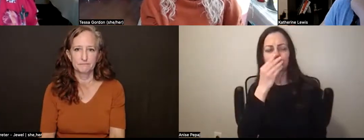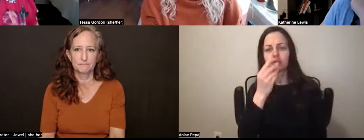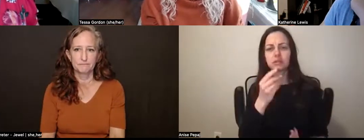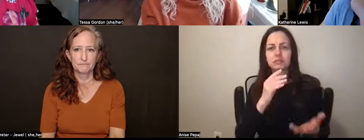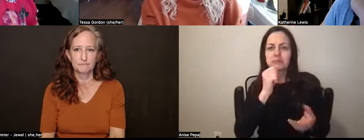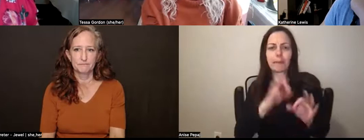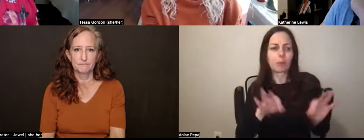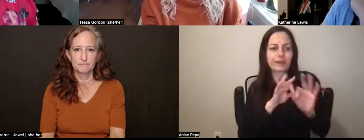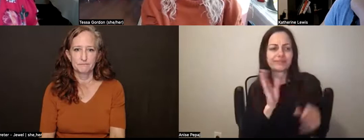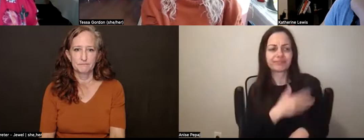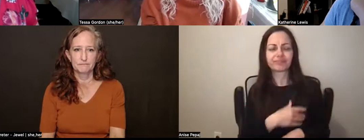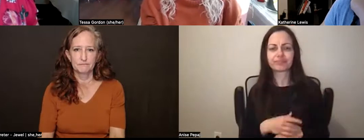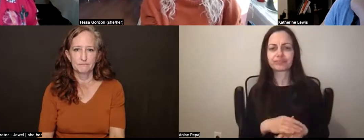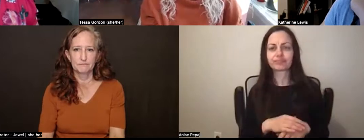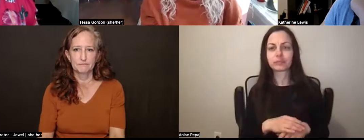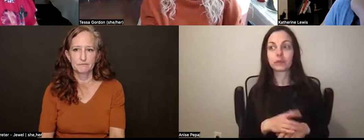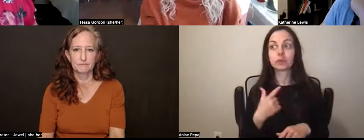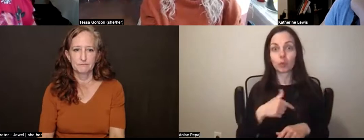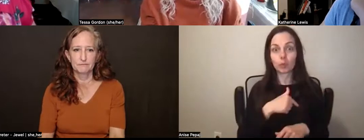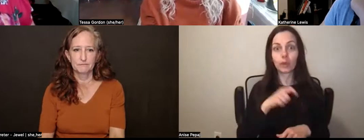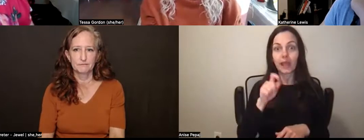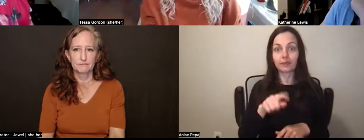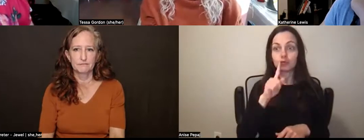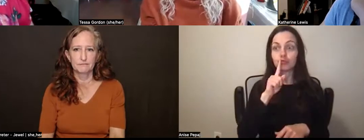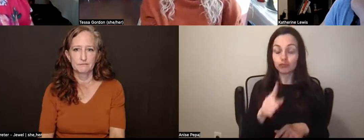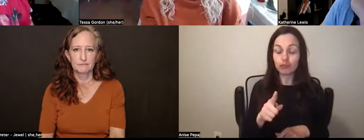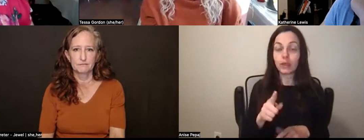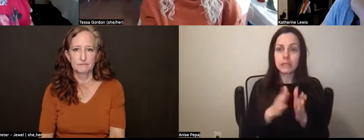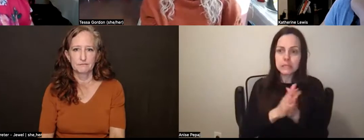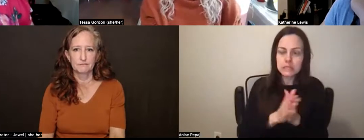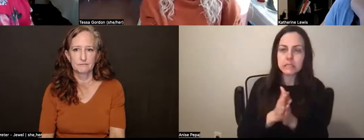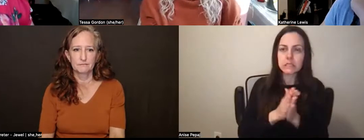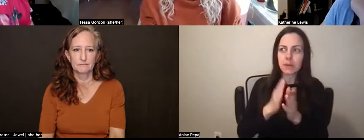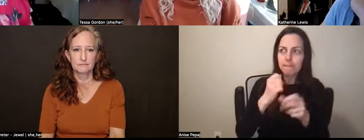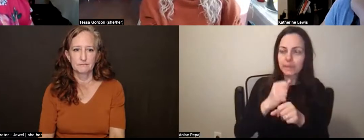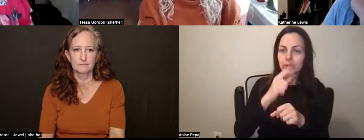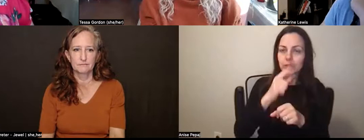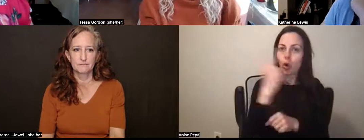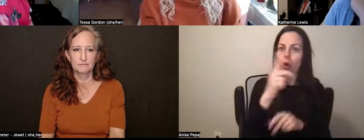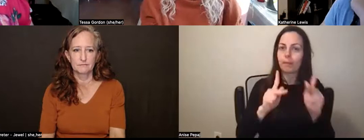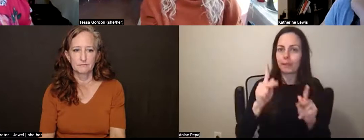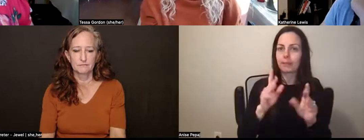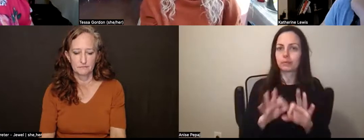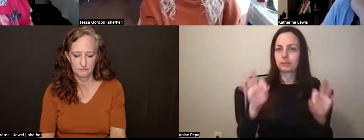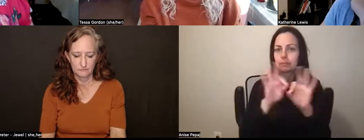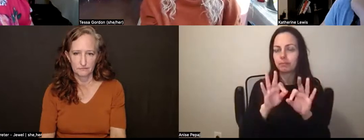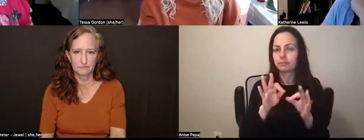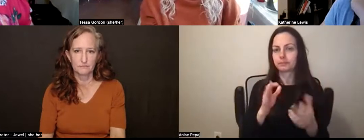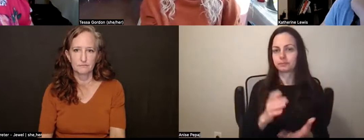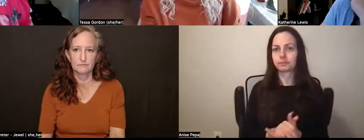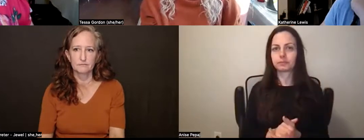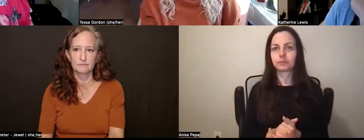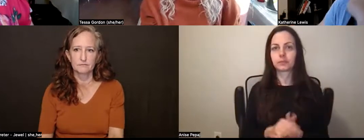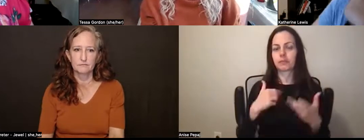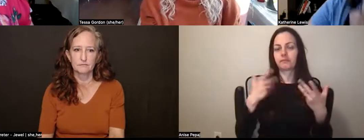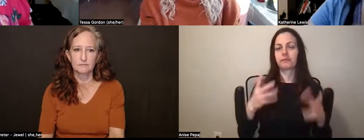we have to become very, very avid about making sure that everybody's stuff matters. And I'm done speaking. This is